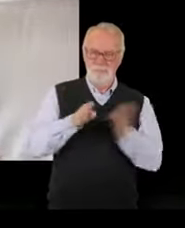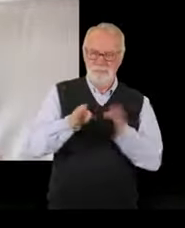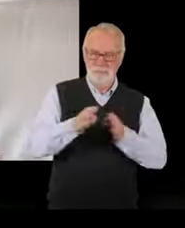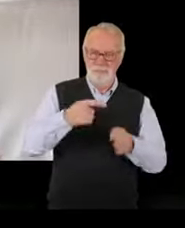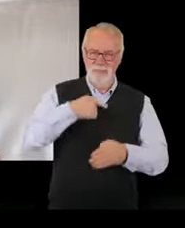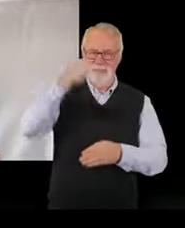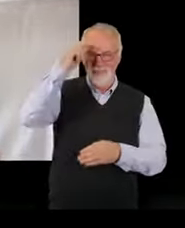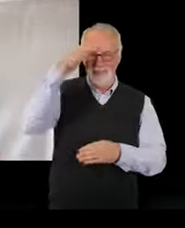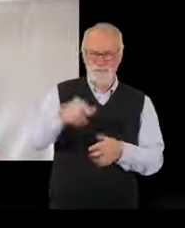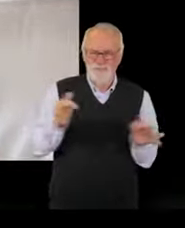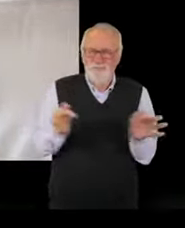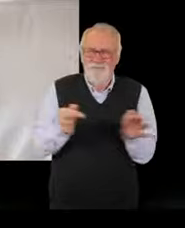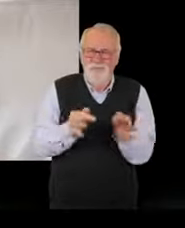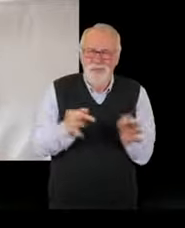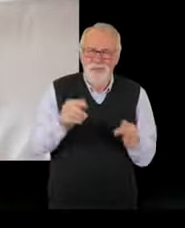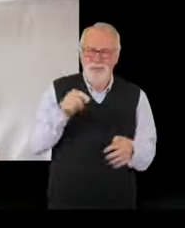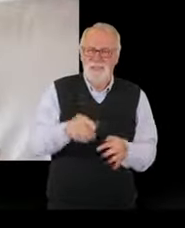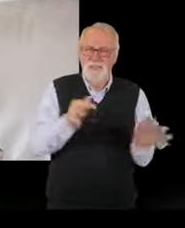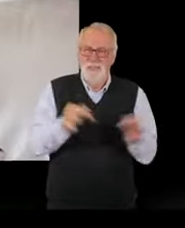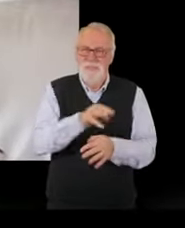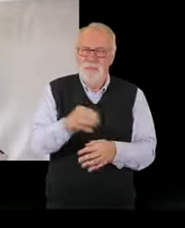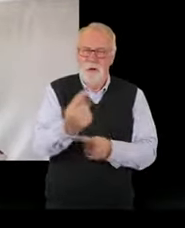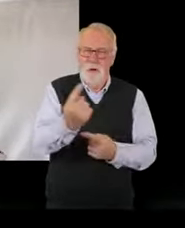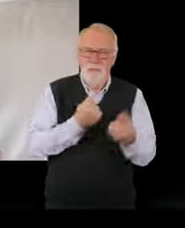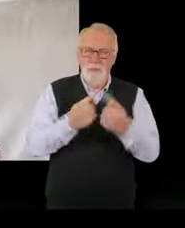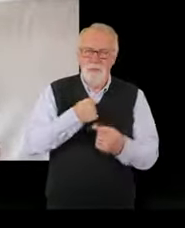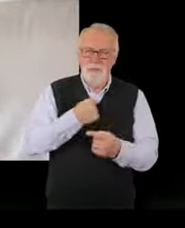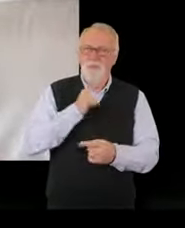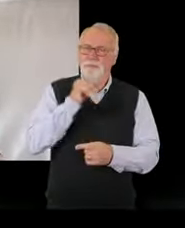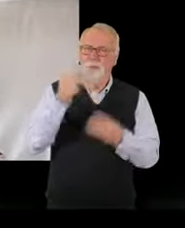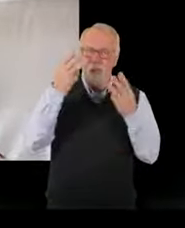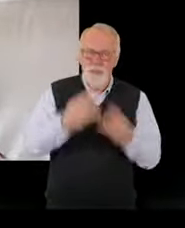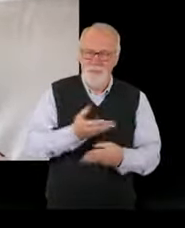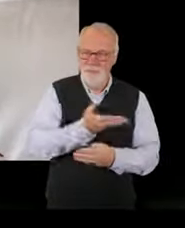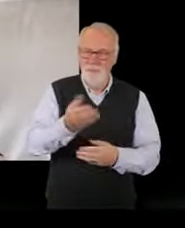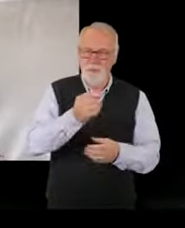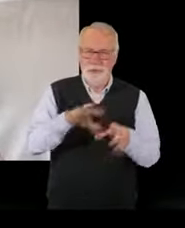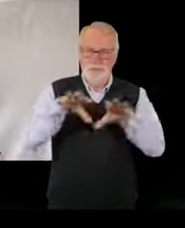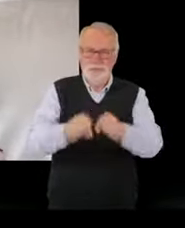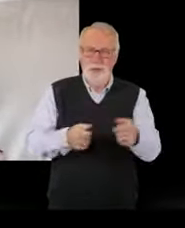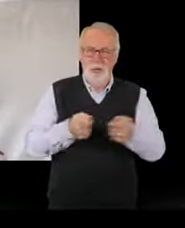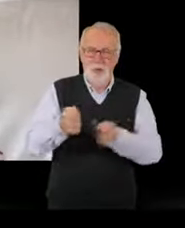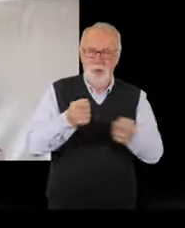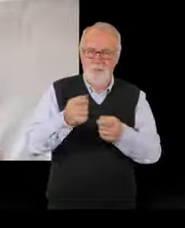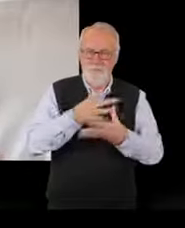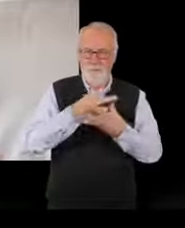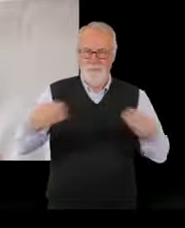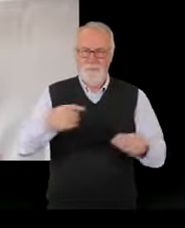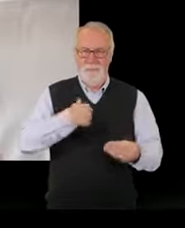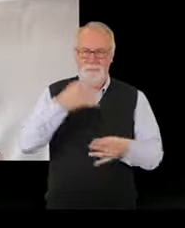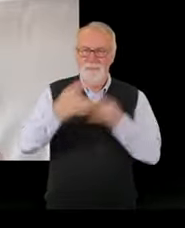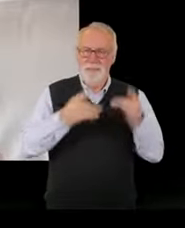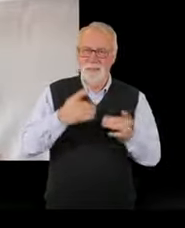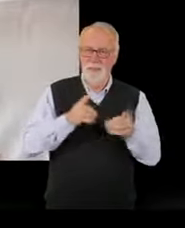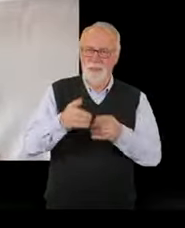It's the fear of people coming in and you don't want them to take control away from you or make you do things that maybe you don't want to do. So I was a wee bit